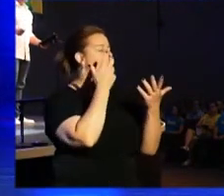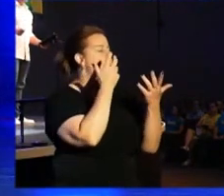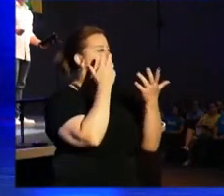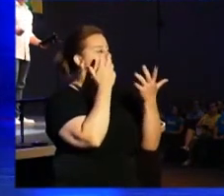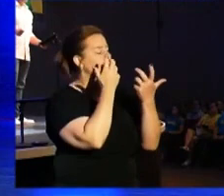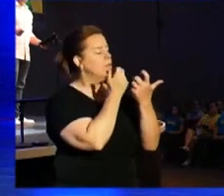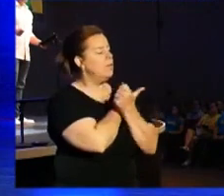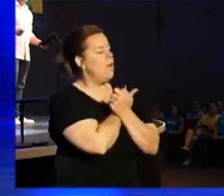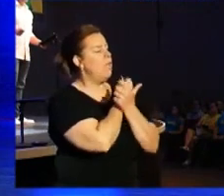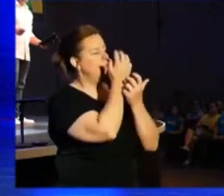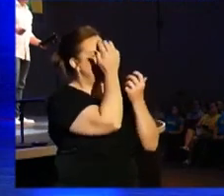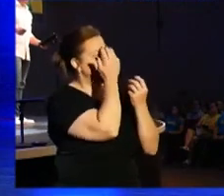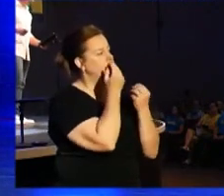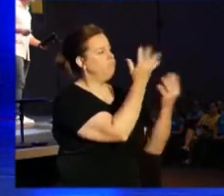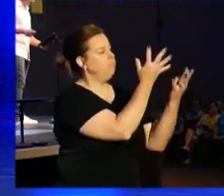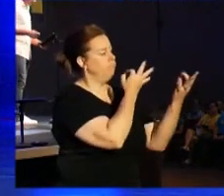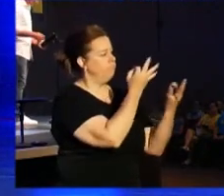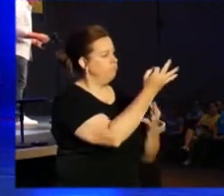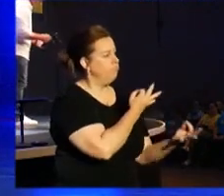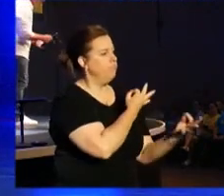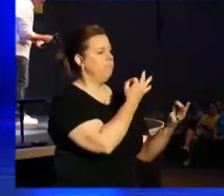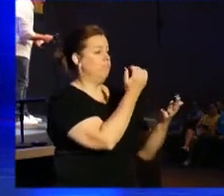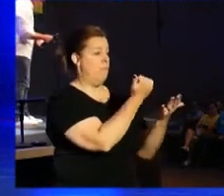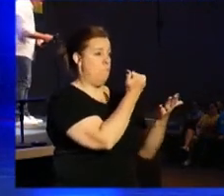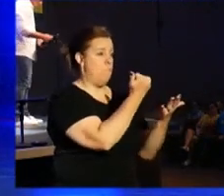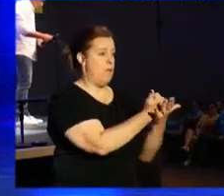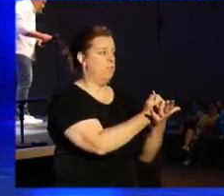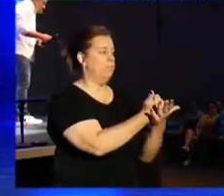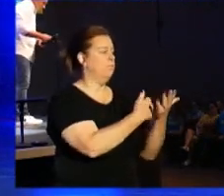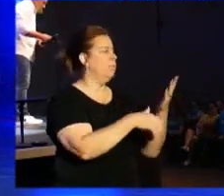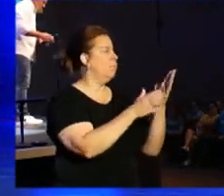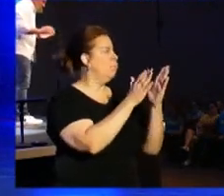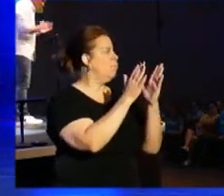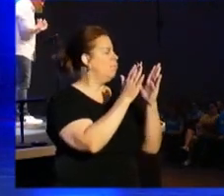it. Amen? Let's pray.